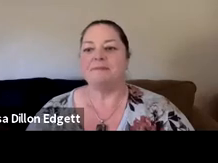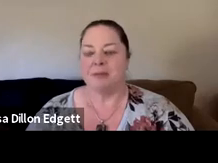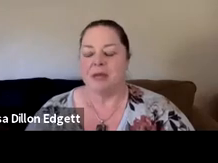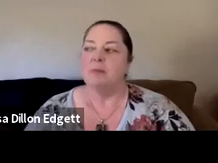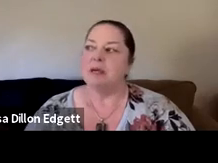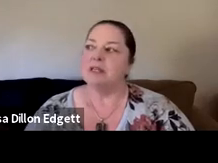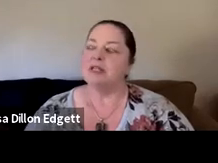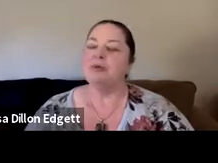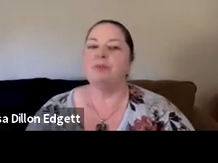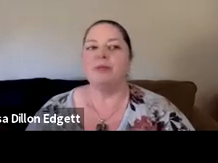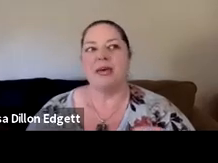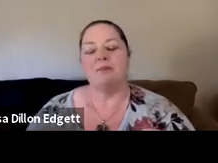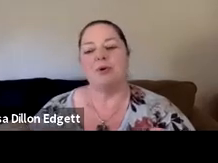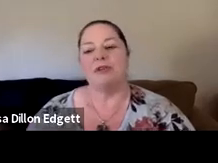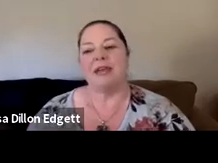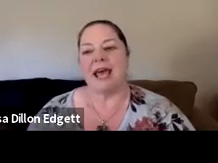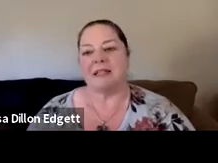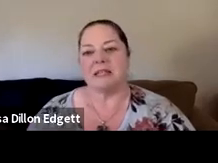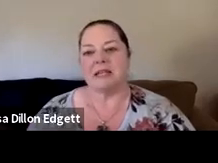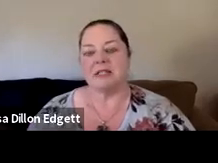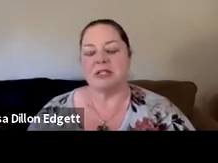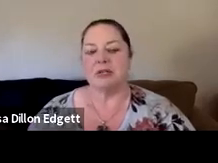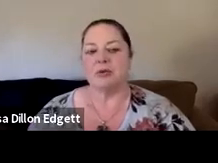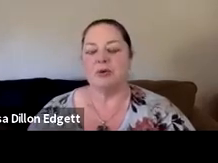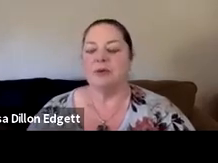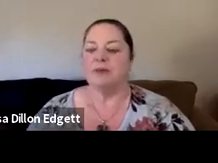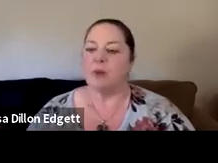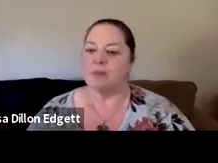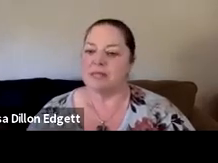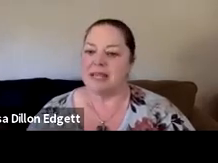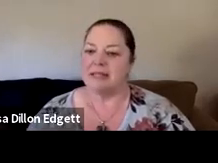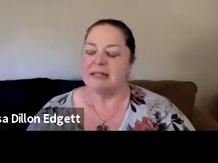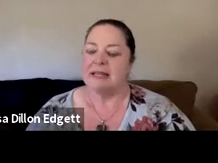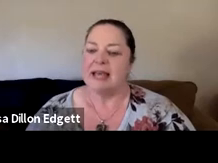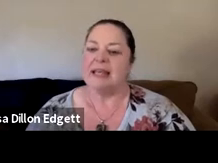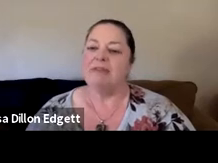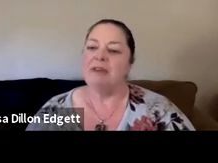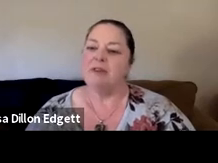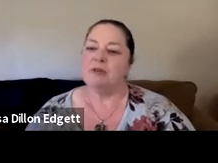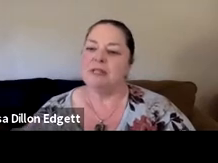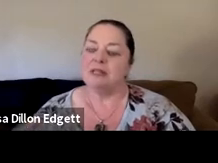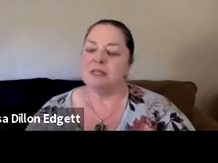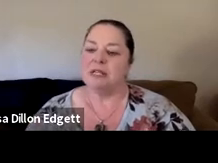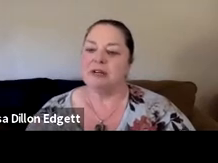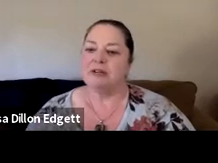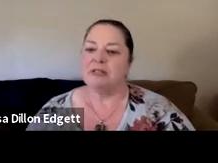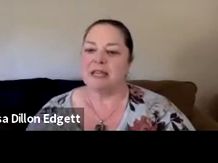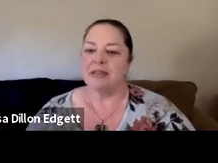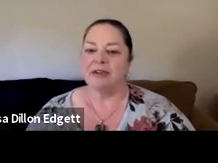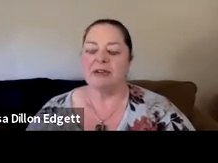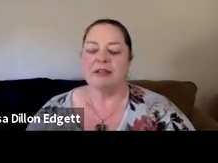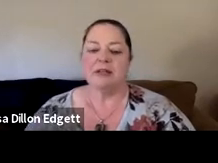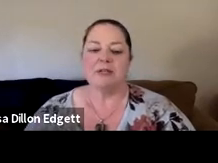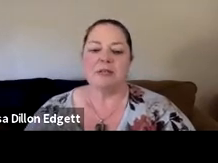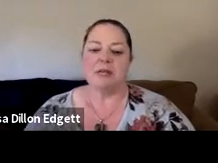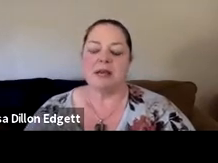Correct. Okay. Because you would then both get access to the website. And even if you did the material